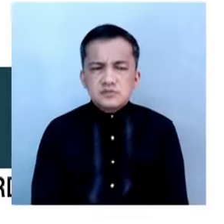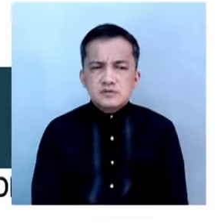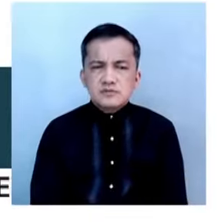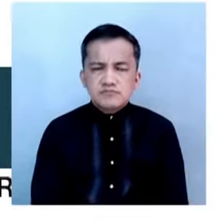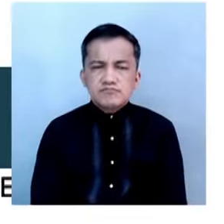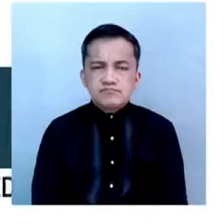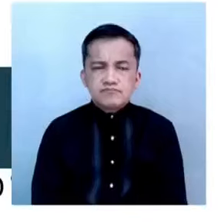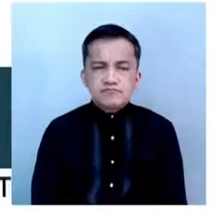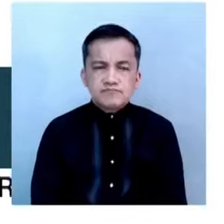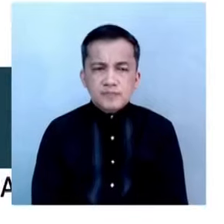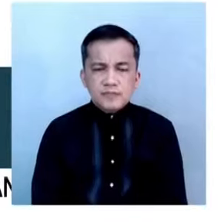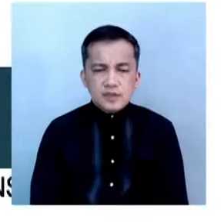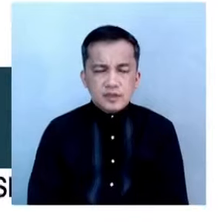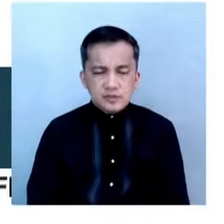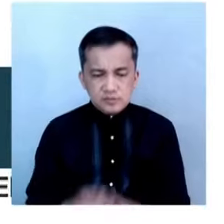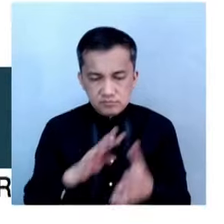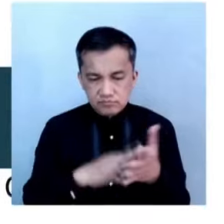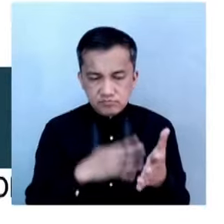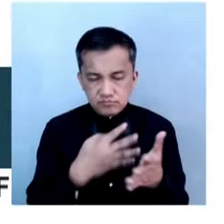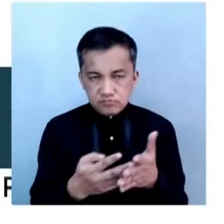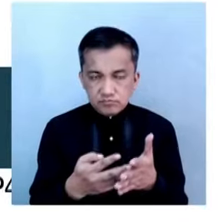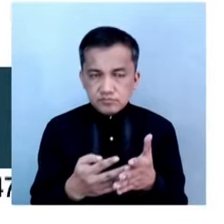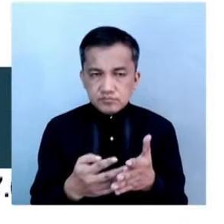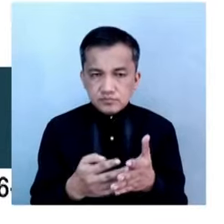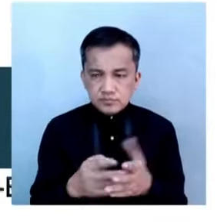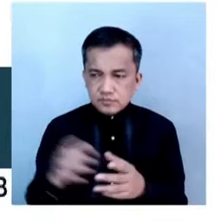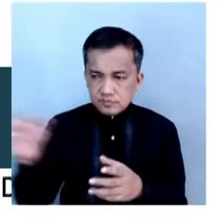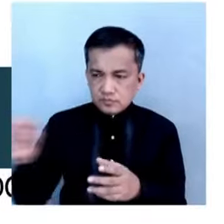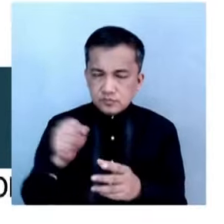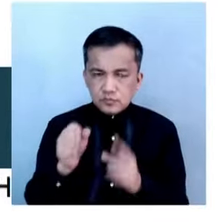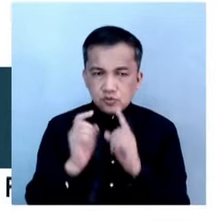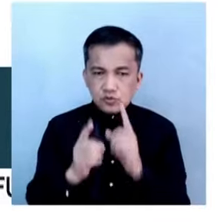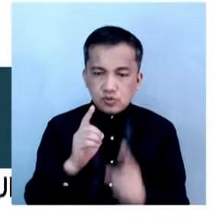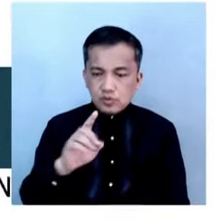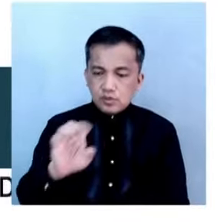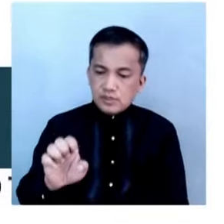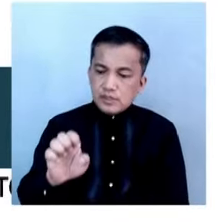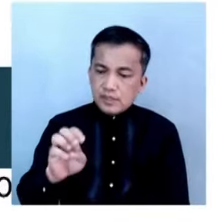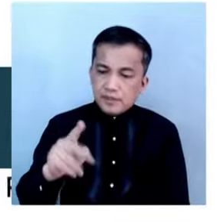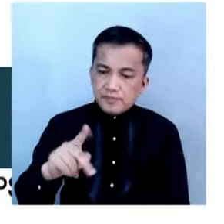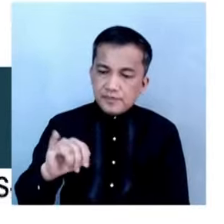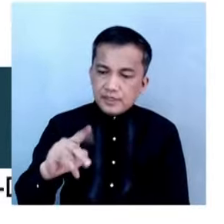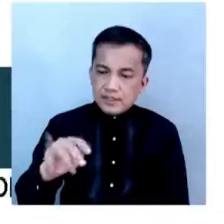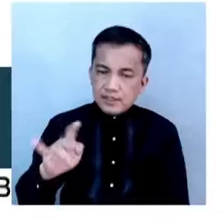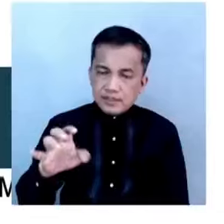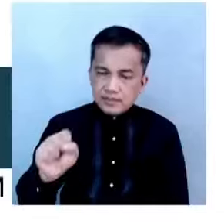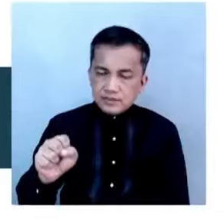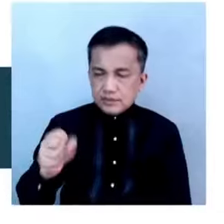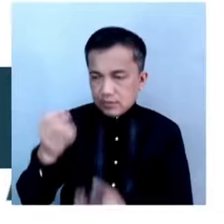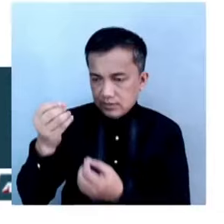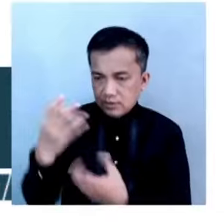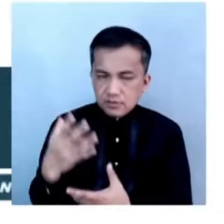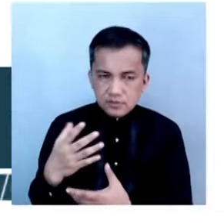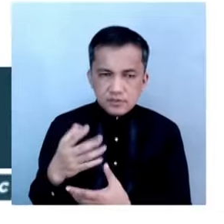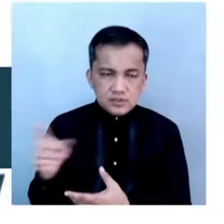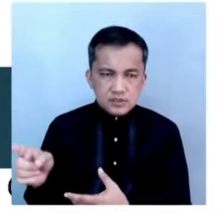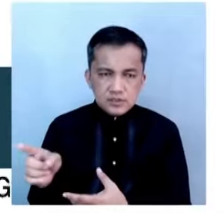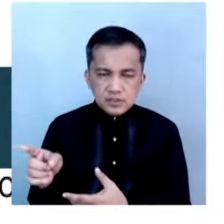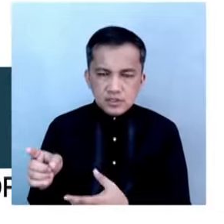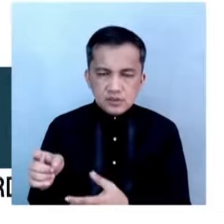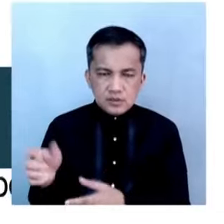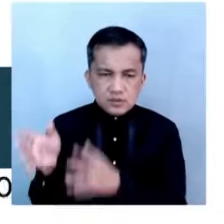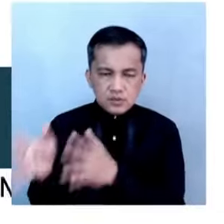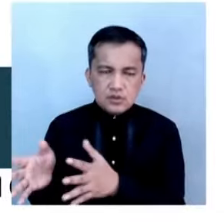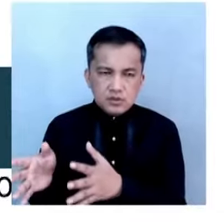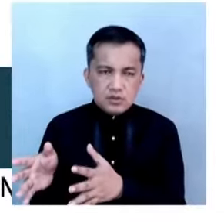the timeline here because as I spoke with Dr. Empiales, he gave us the impression that they were left to their own